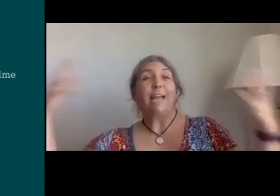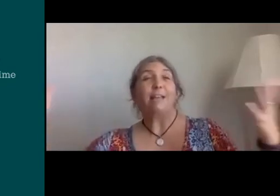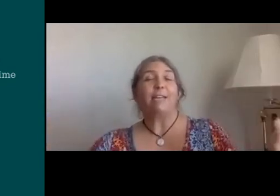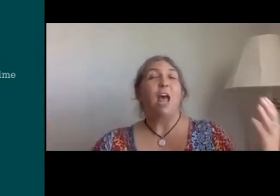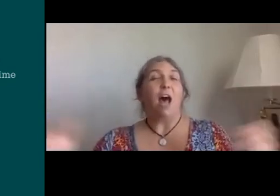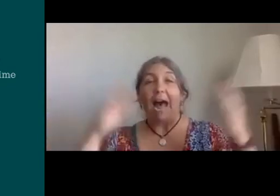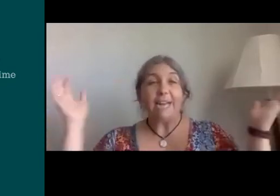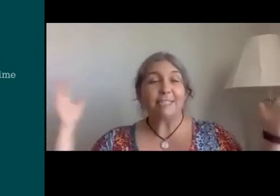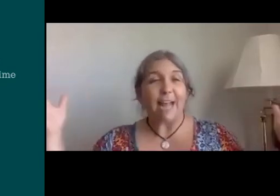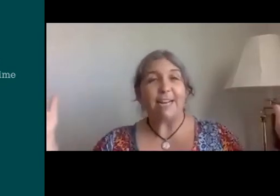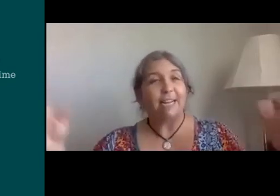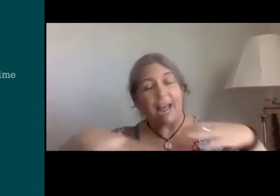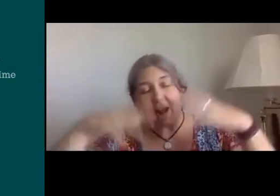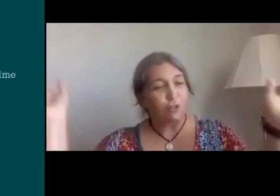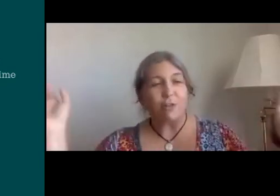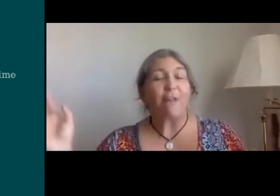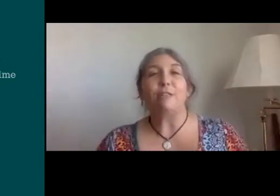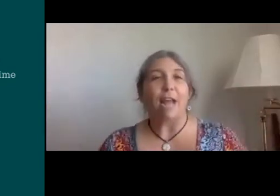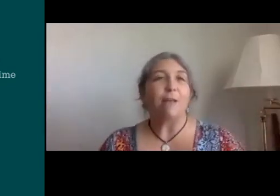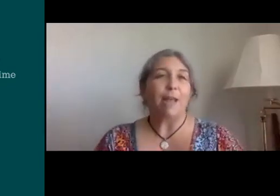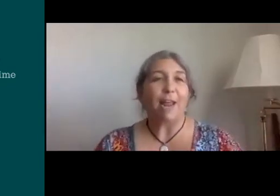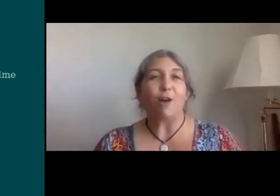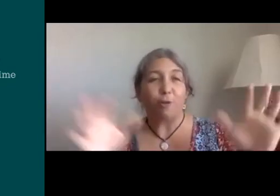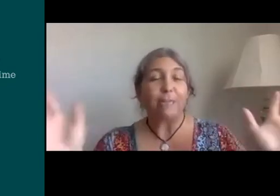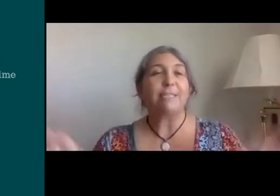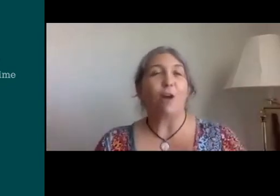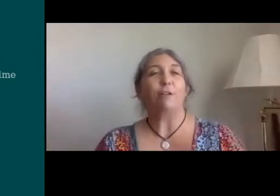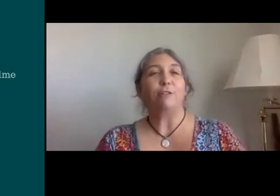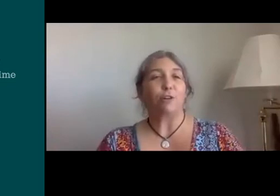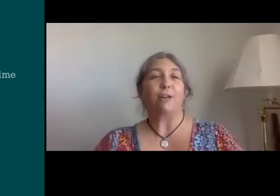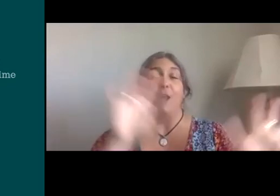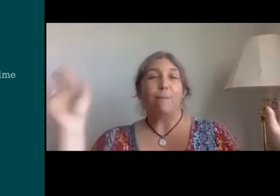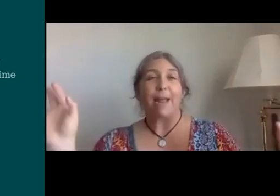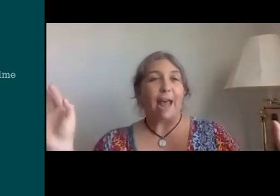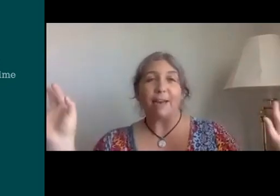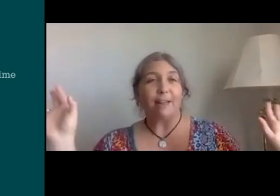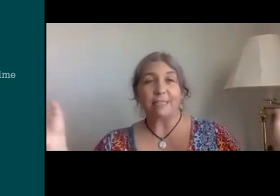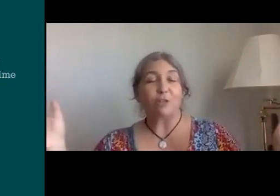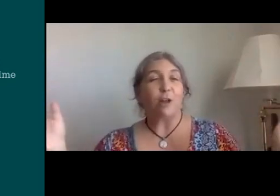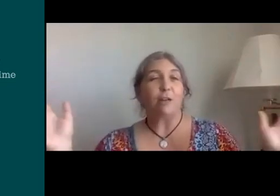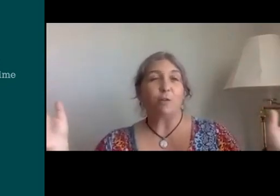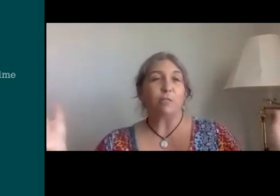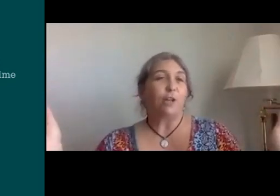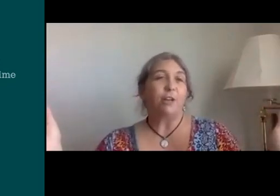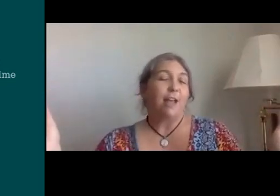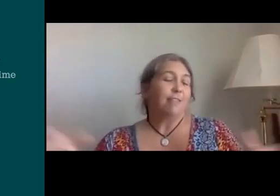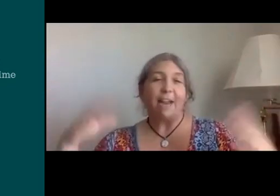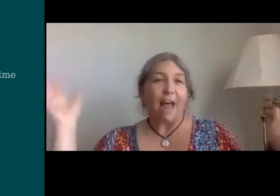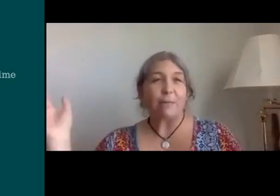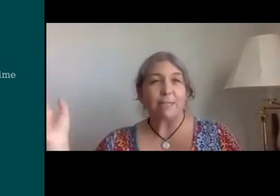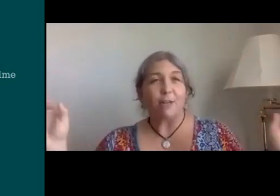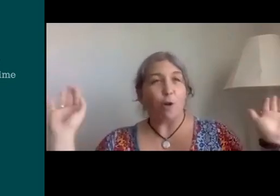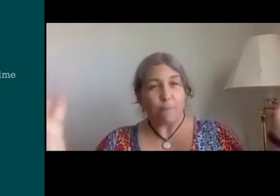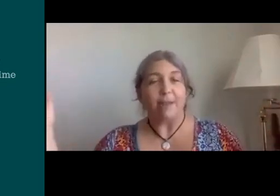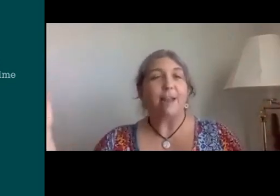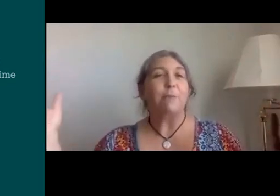want to say, like, I decided after never dyeing my hair a crazy color during my adolescence or young adulthood that I